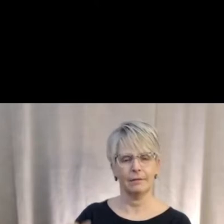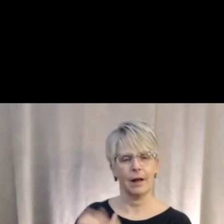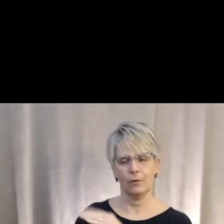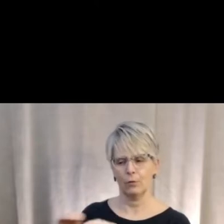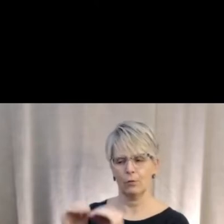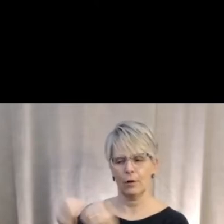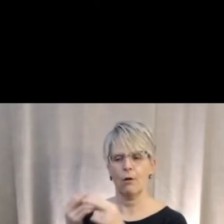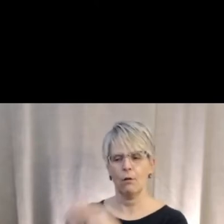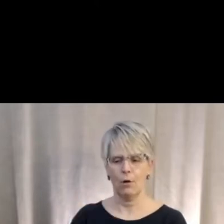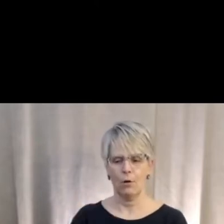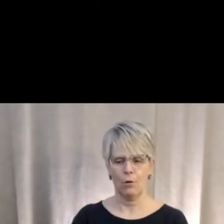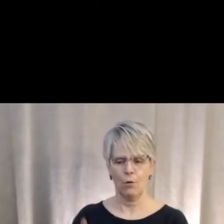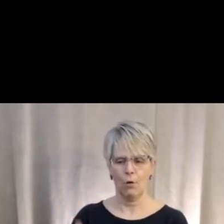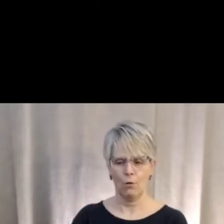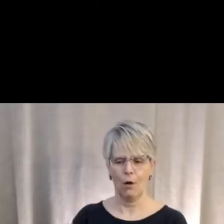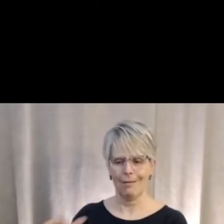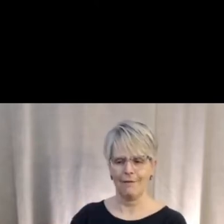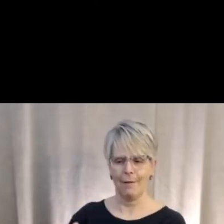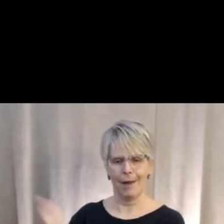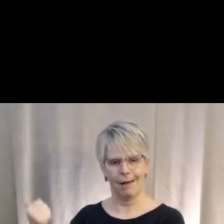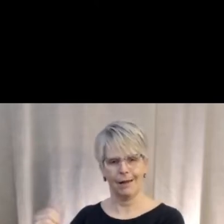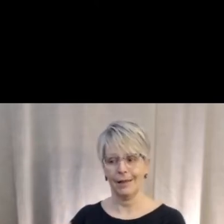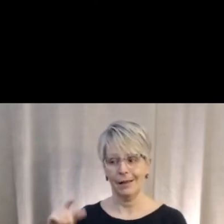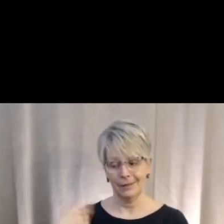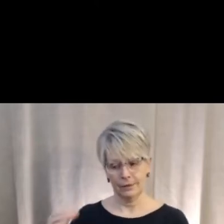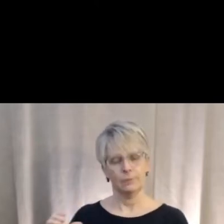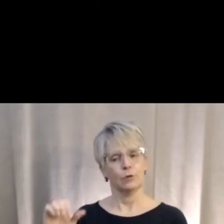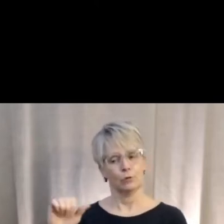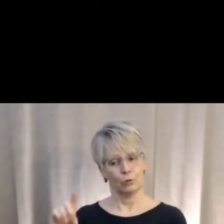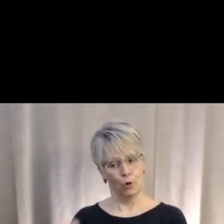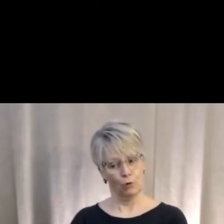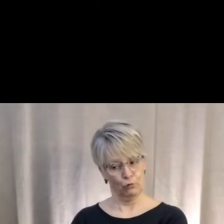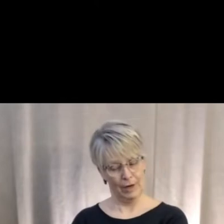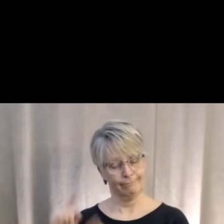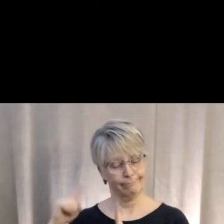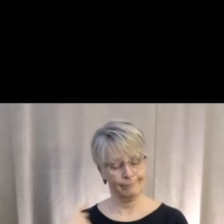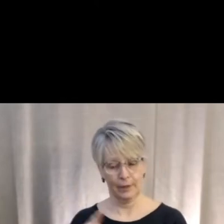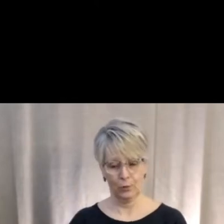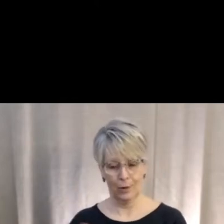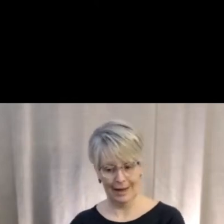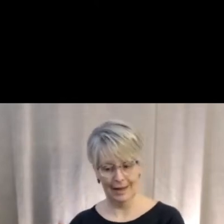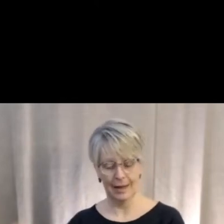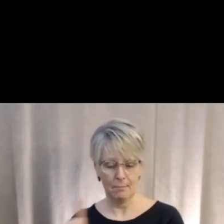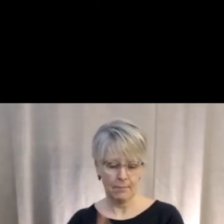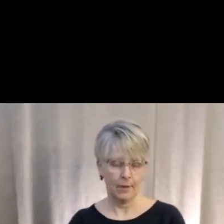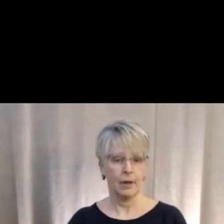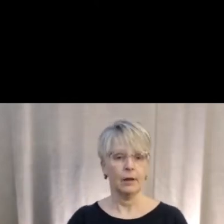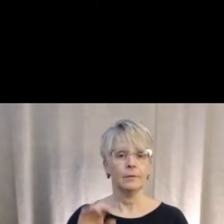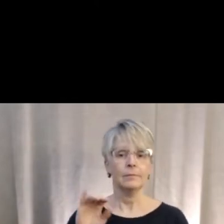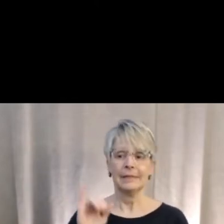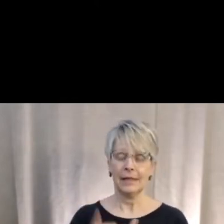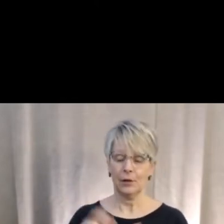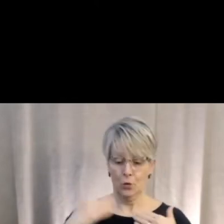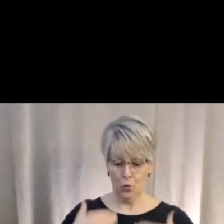He's a certified dog trainer and has been since 2008. The published author of A Human's Guide to Surviving